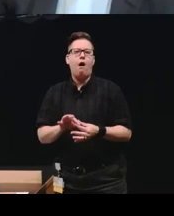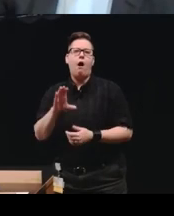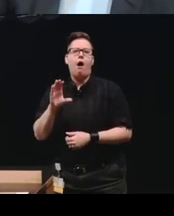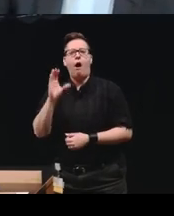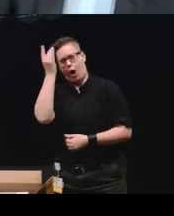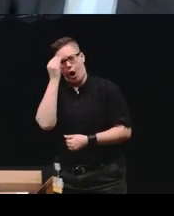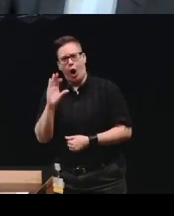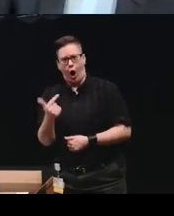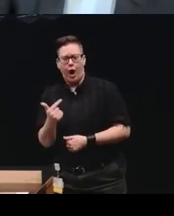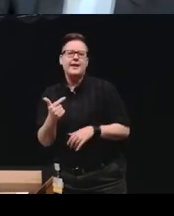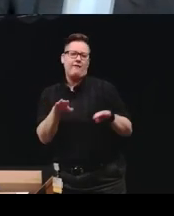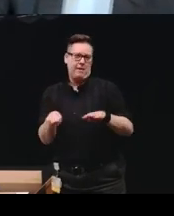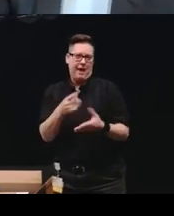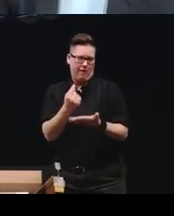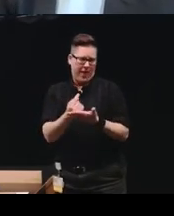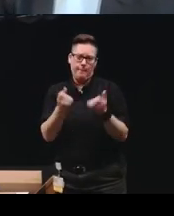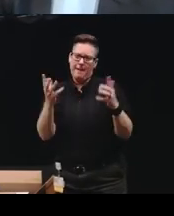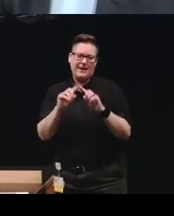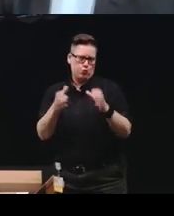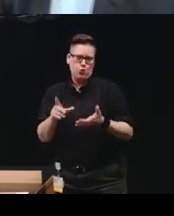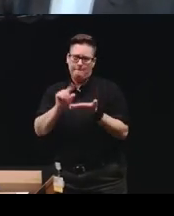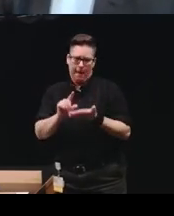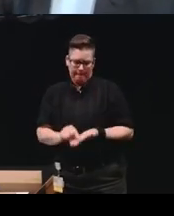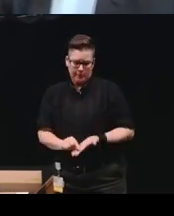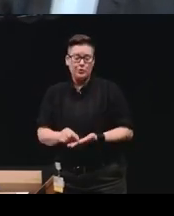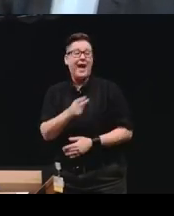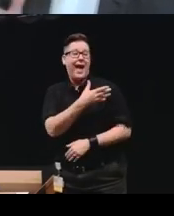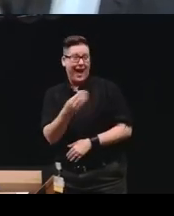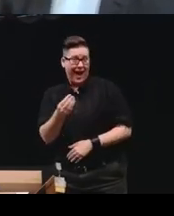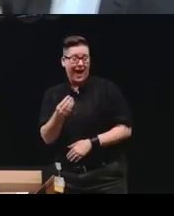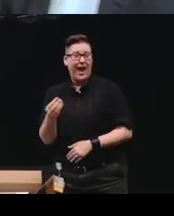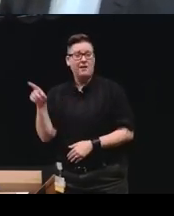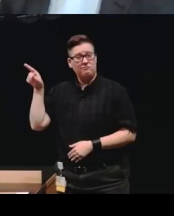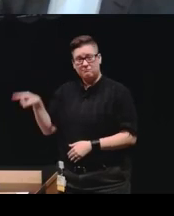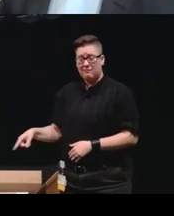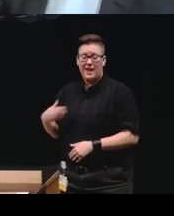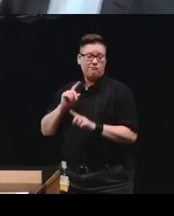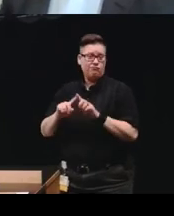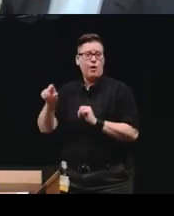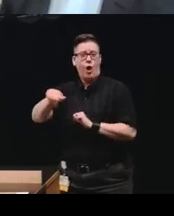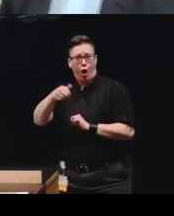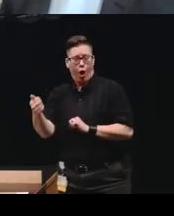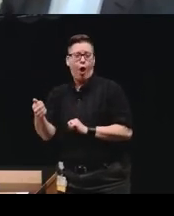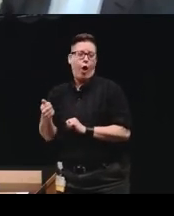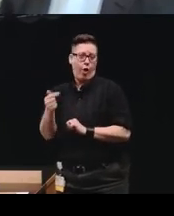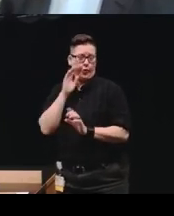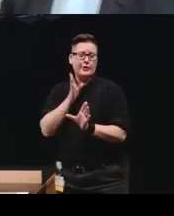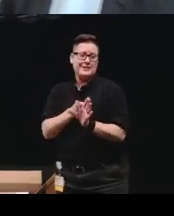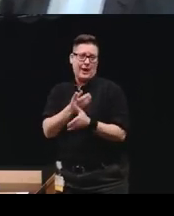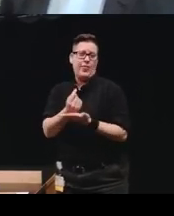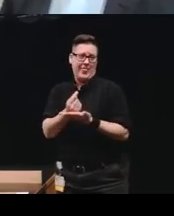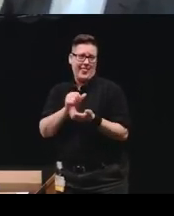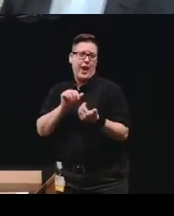therapy by several groups. I would also note that there are a range of other psychotherapy modalities